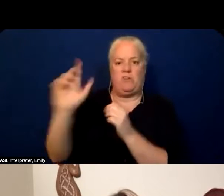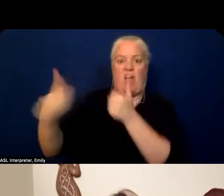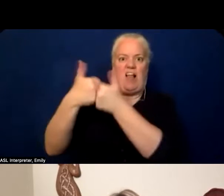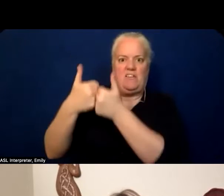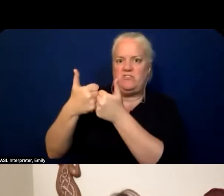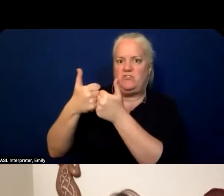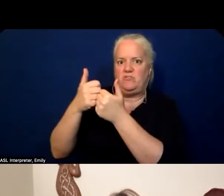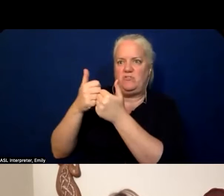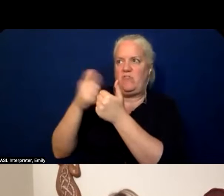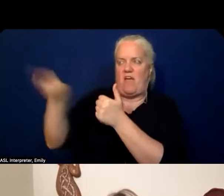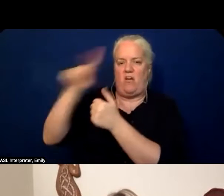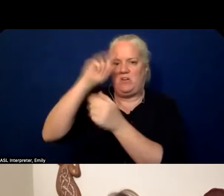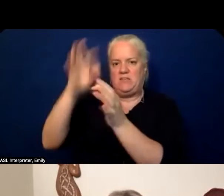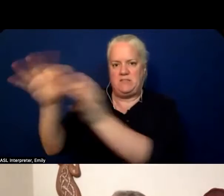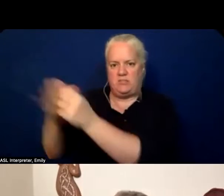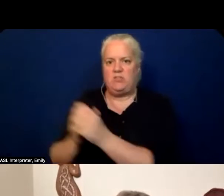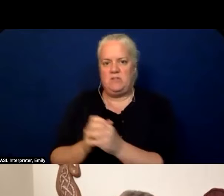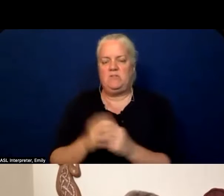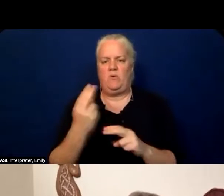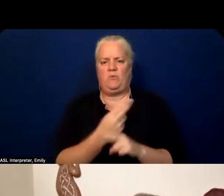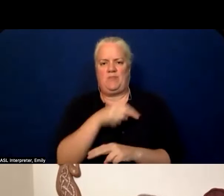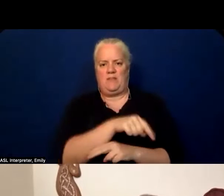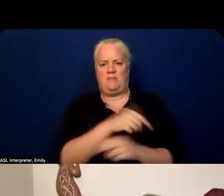in the process using the Environmental Rights Amendment.